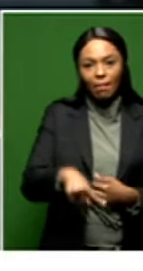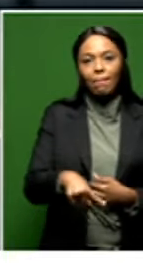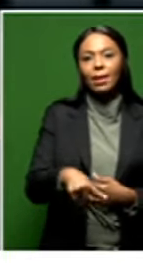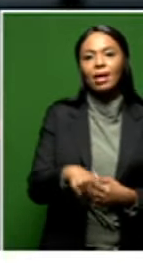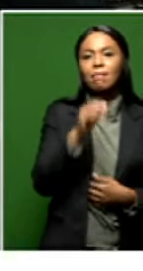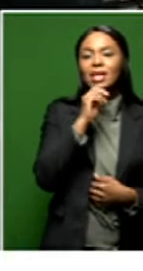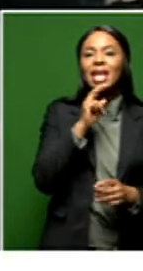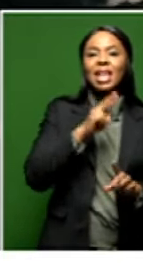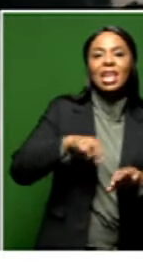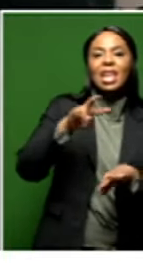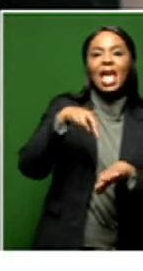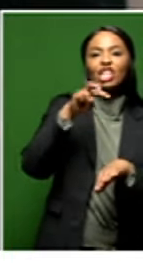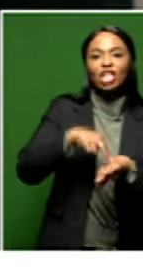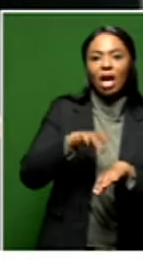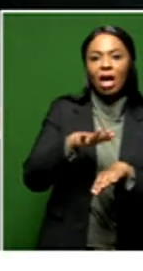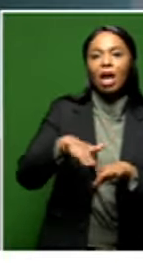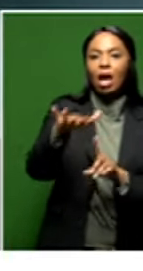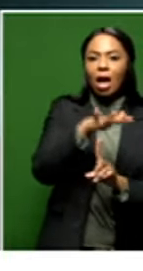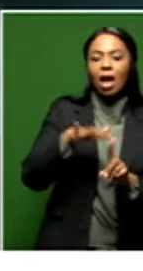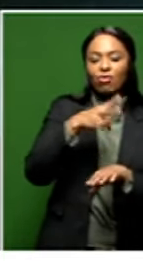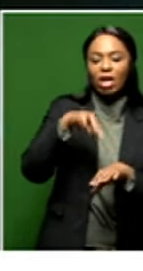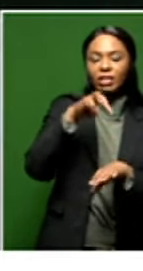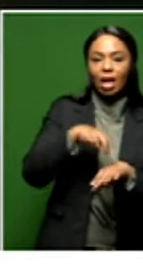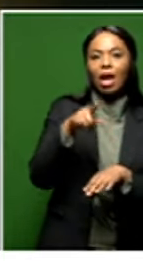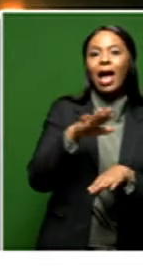of nature, it means untouched.